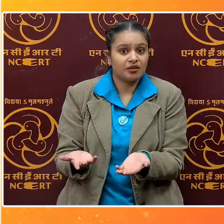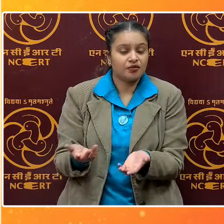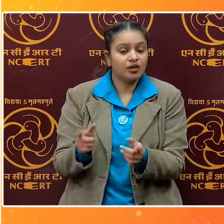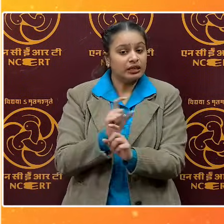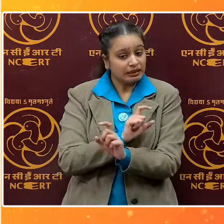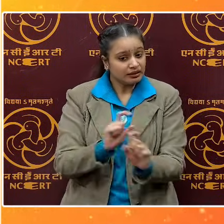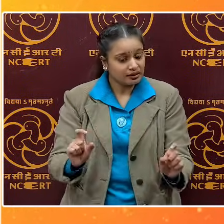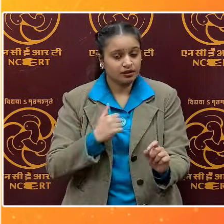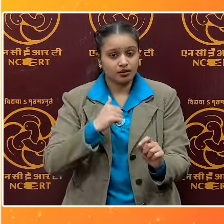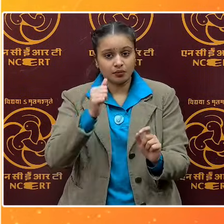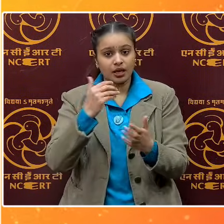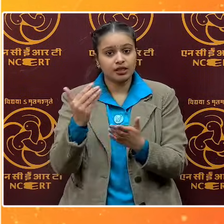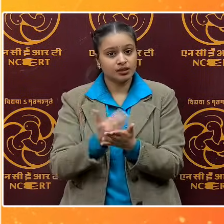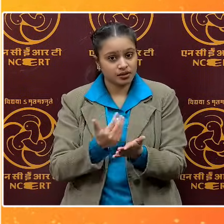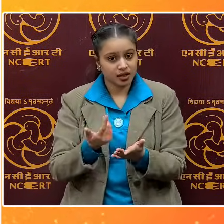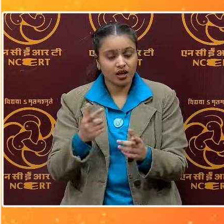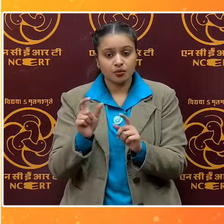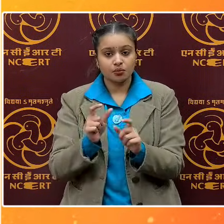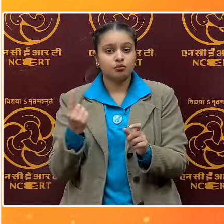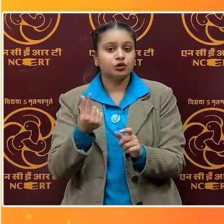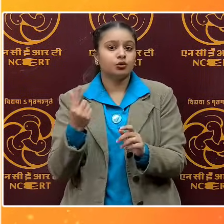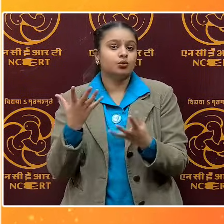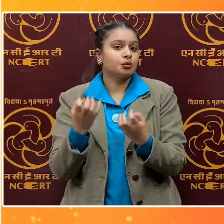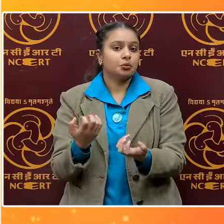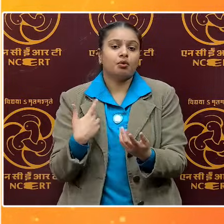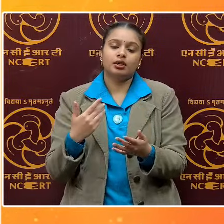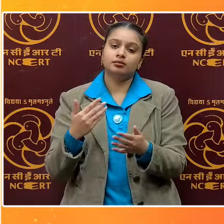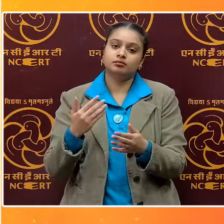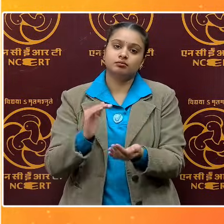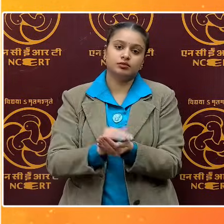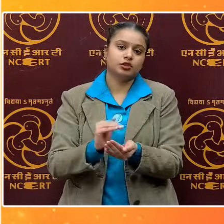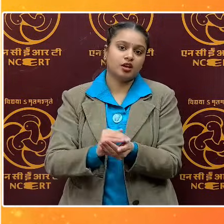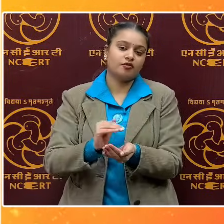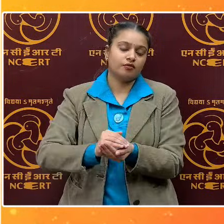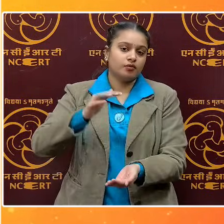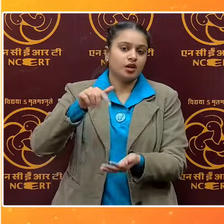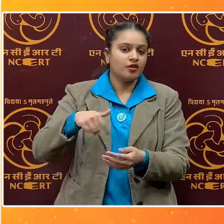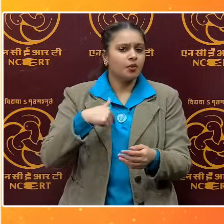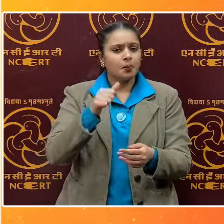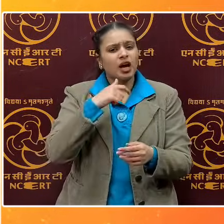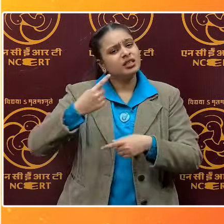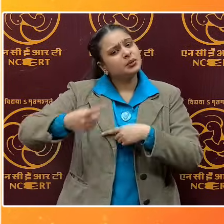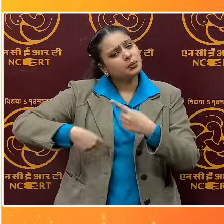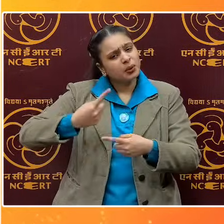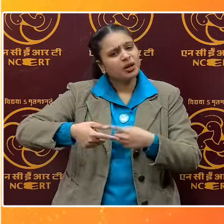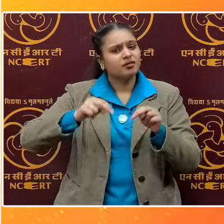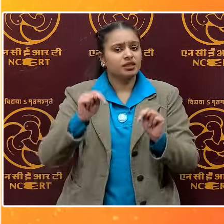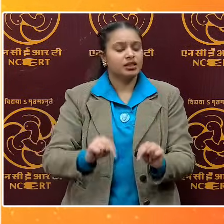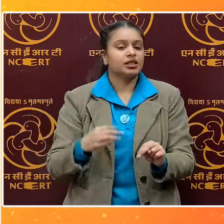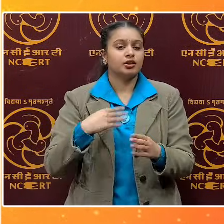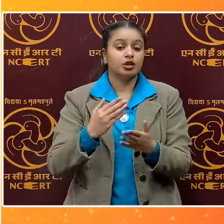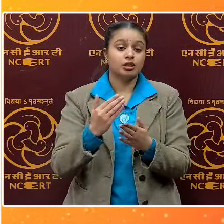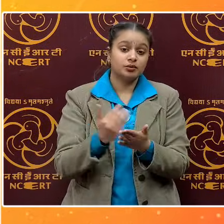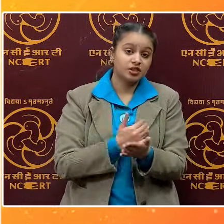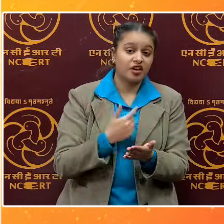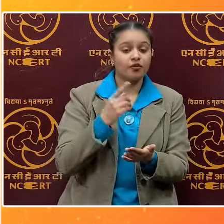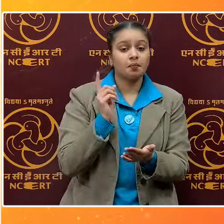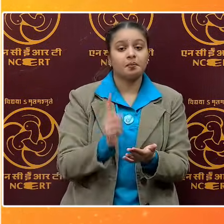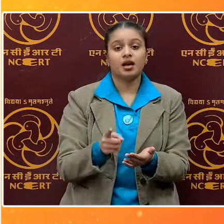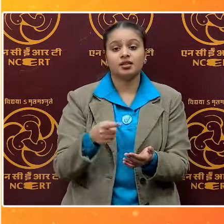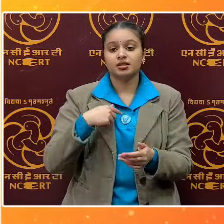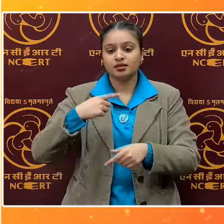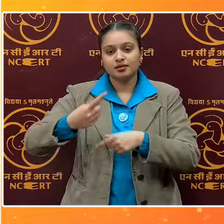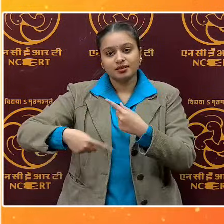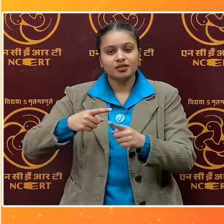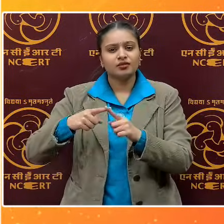Clean daily water, basis, safe water for the usage. Okay. So, water is always needed and it has to be conserved. So, it had always